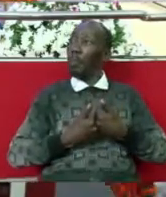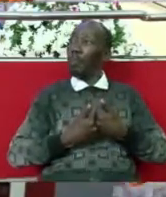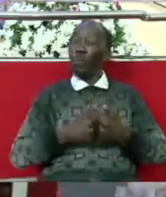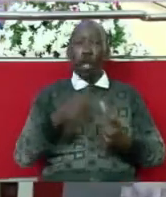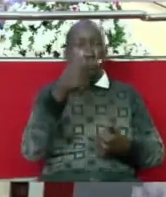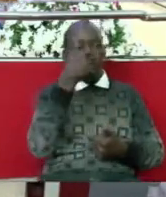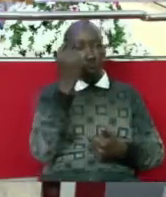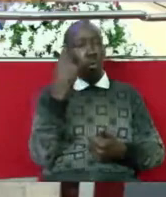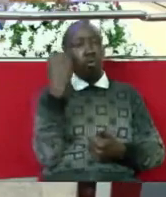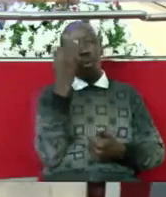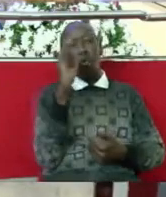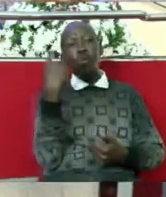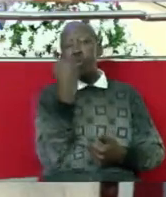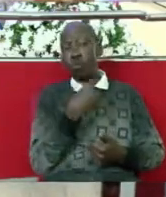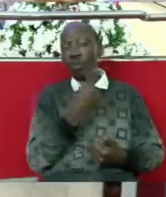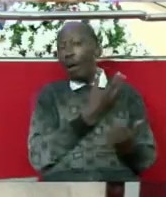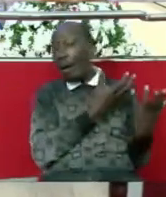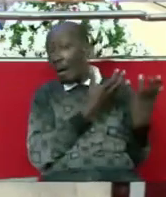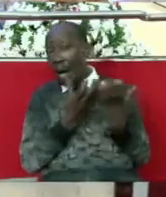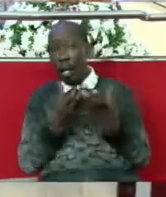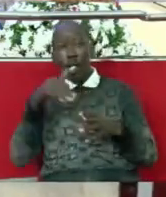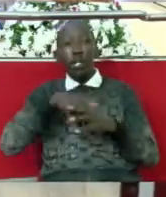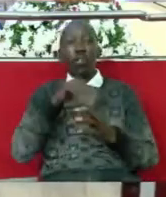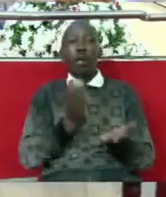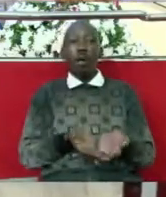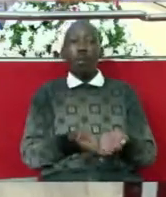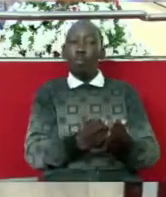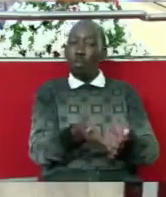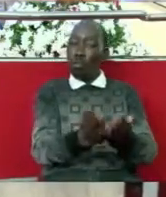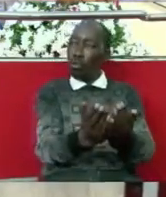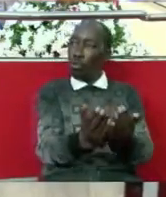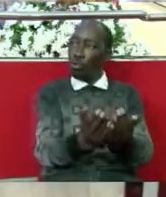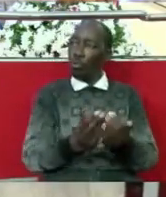because of who they have carried in their boat.